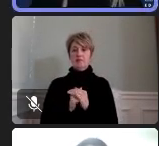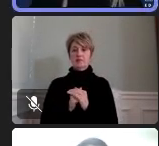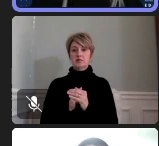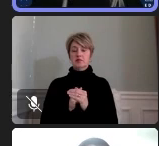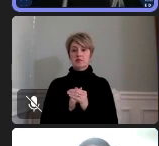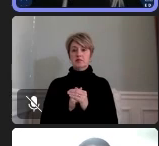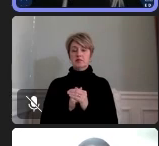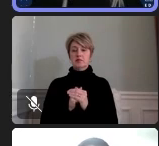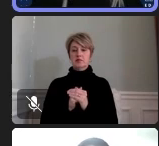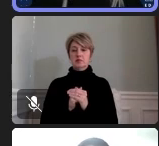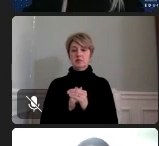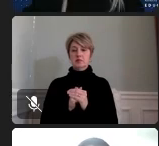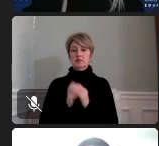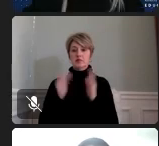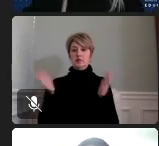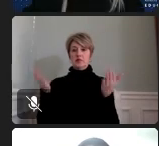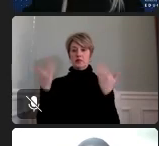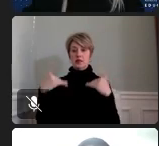Next slide, please.